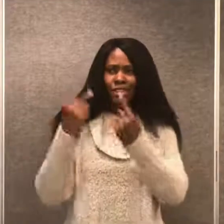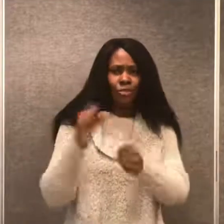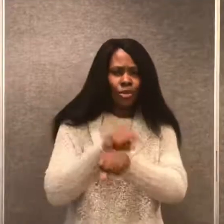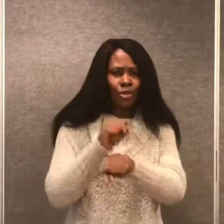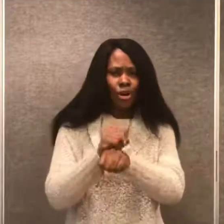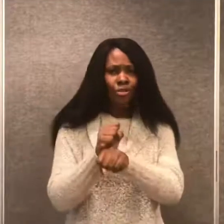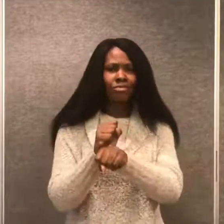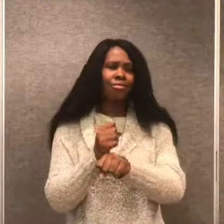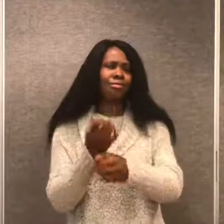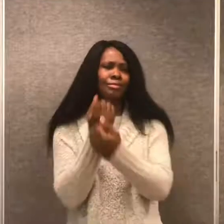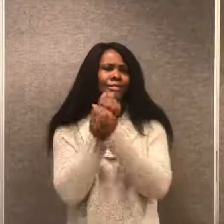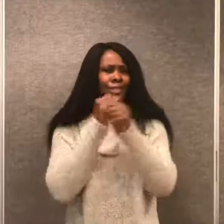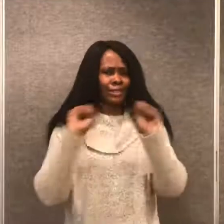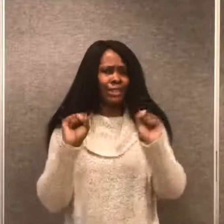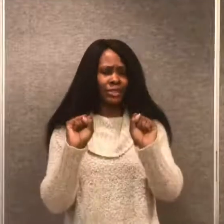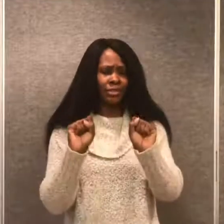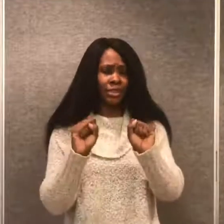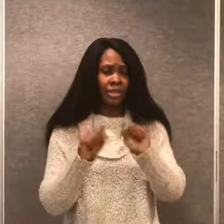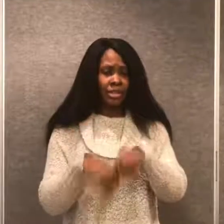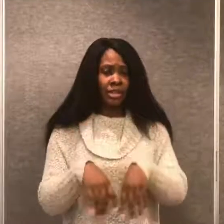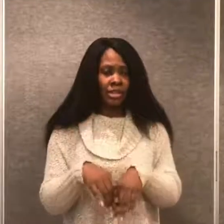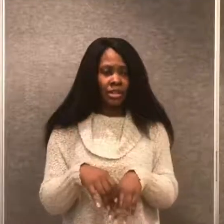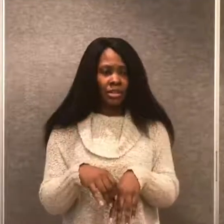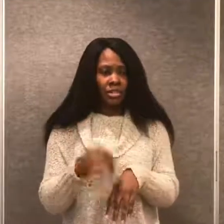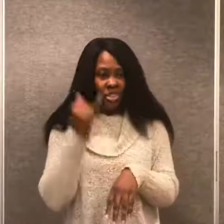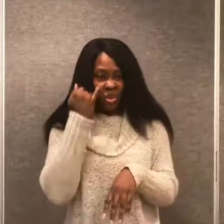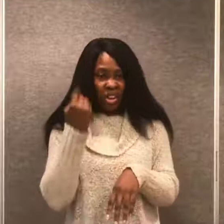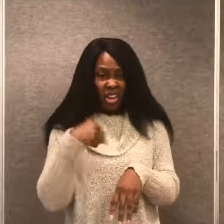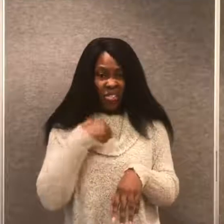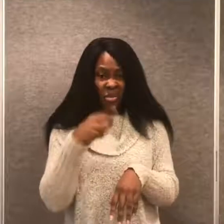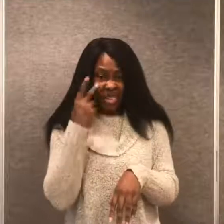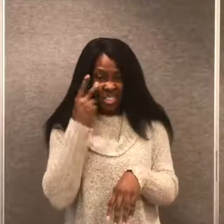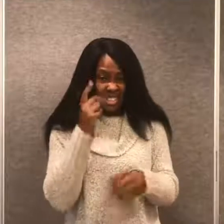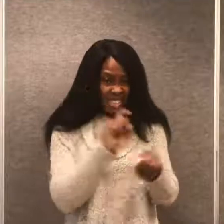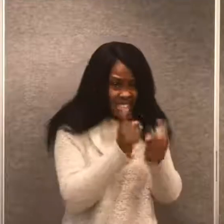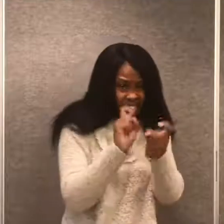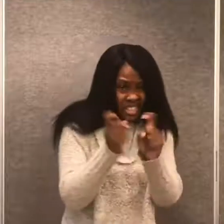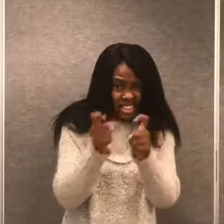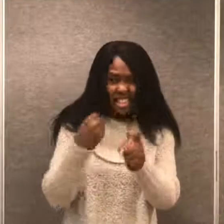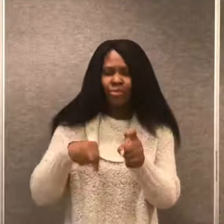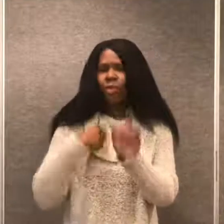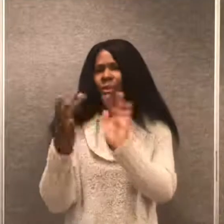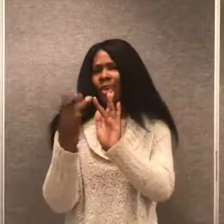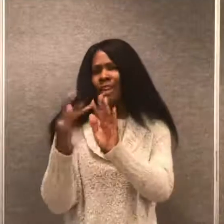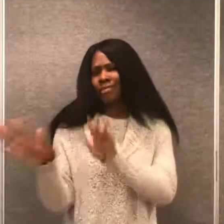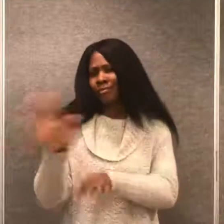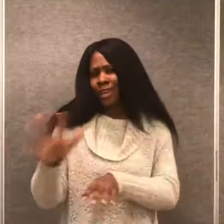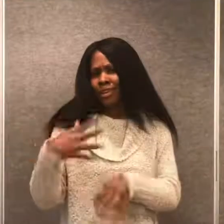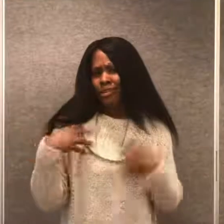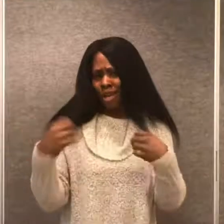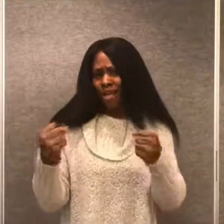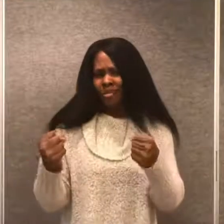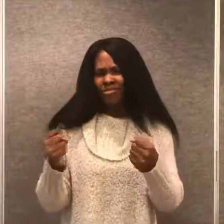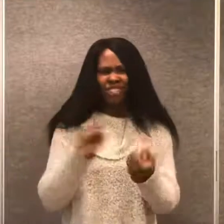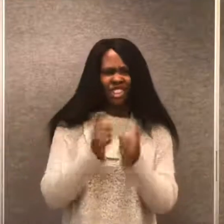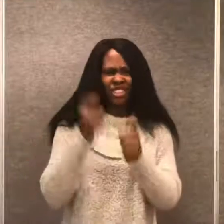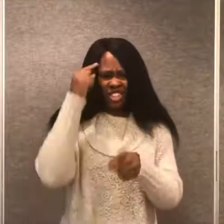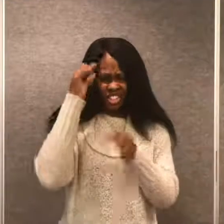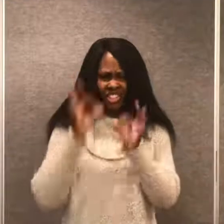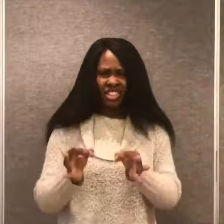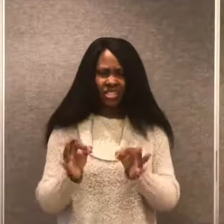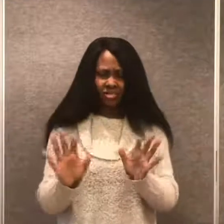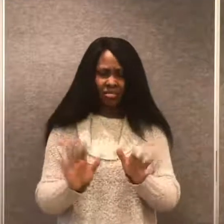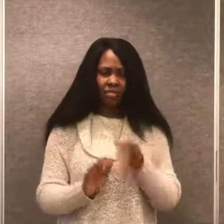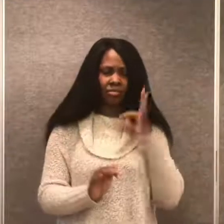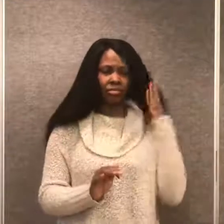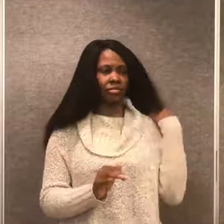trying to do the best that we can. And if it tends to go in another direction, we will contact local health and make the best decision at that time, sir. And that is good. And that